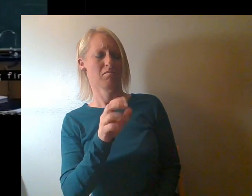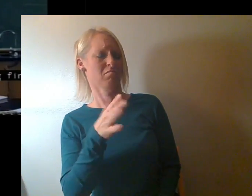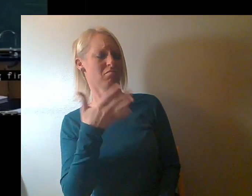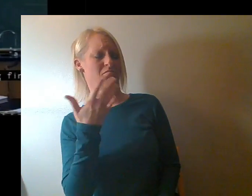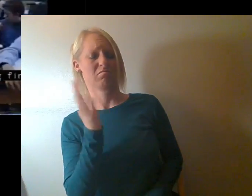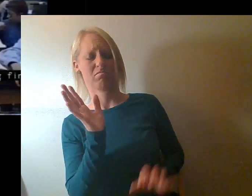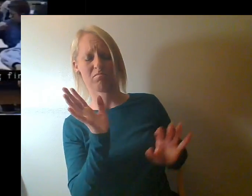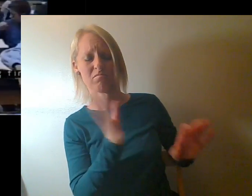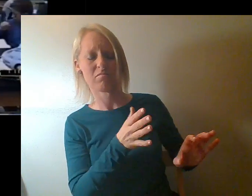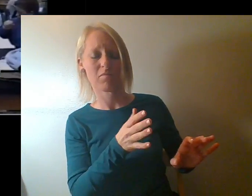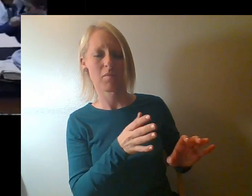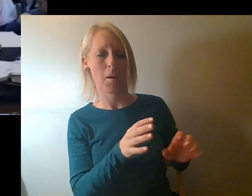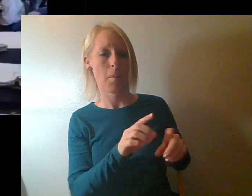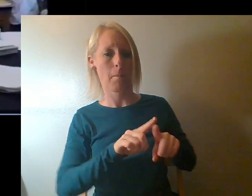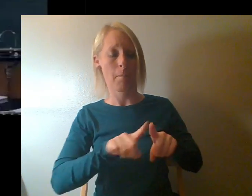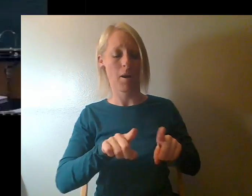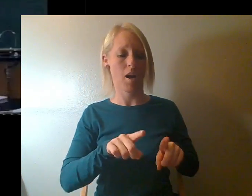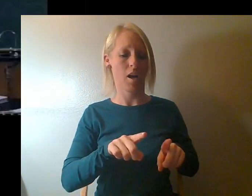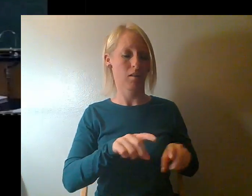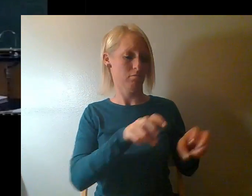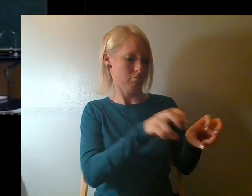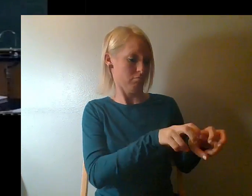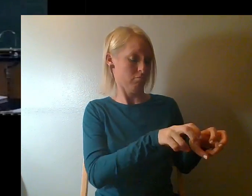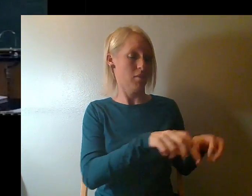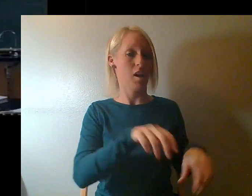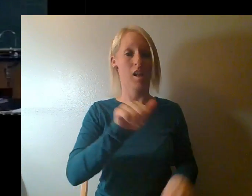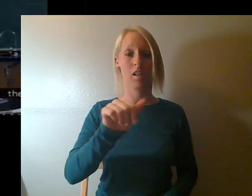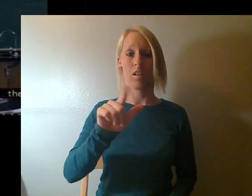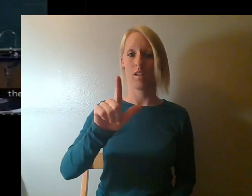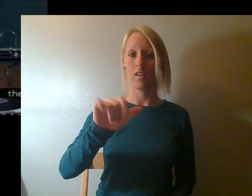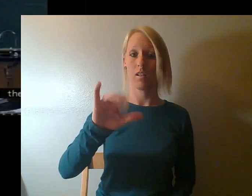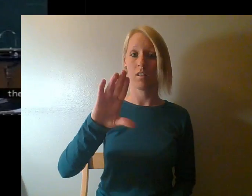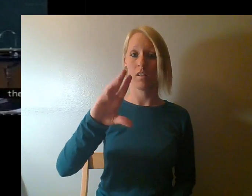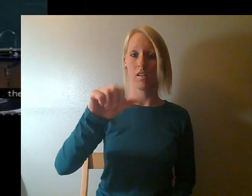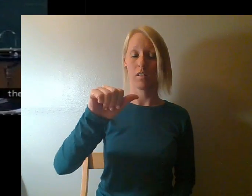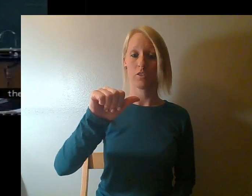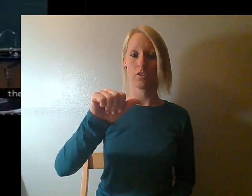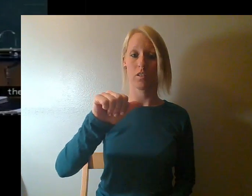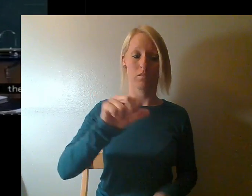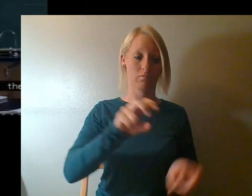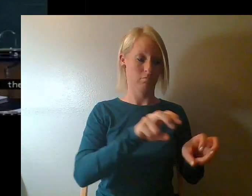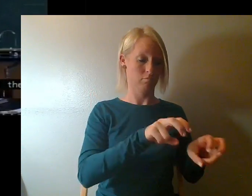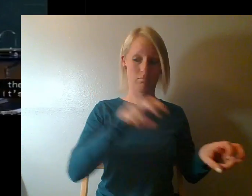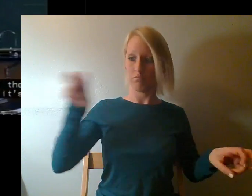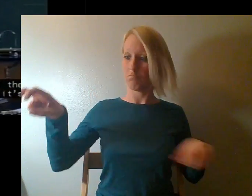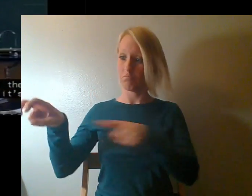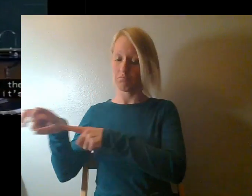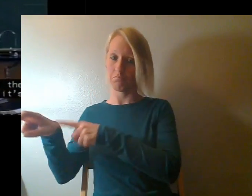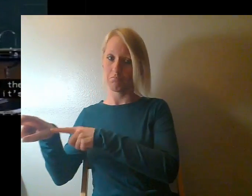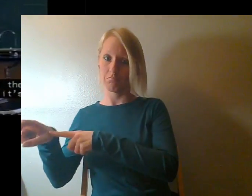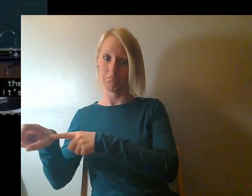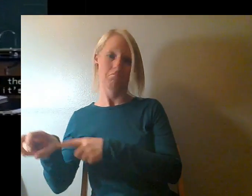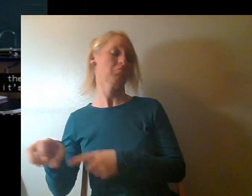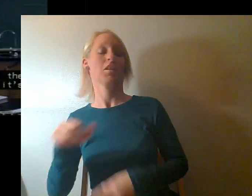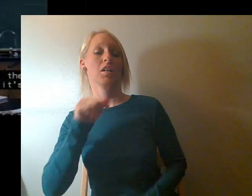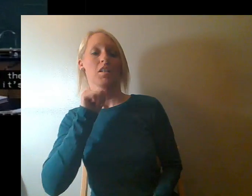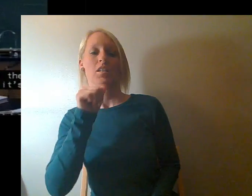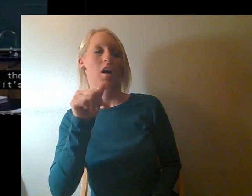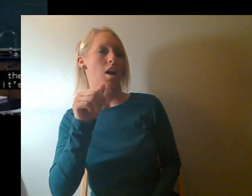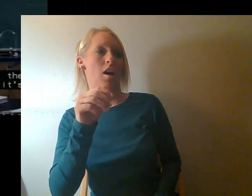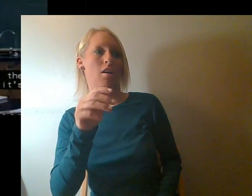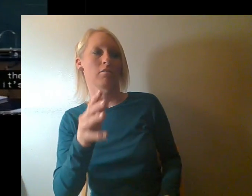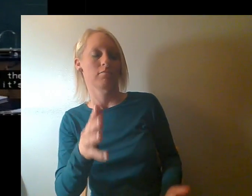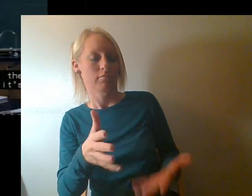Why, Alicia? Because there's less concentration. That's right. By the time it diffuses all the way over to where you are, it's not going to be as